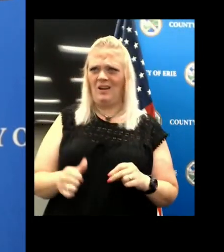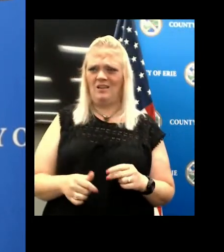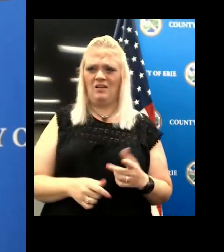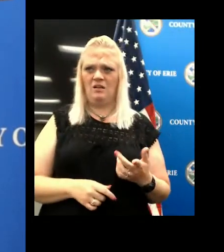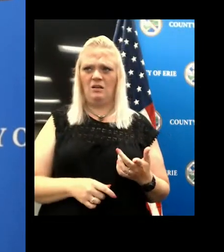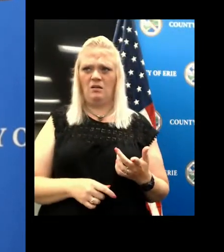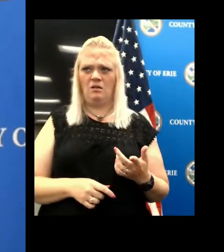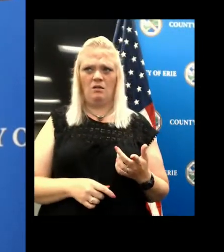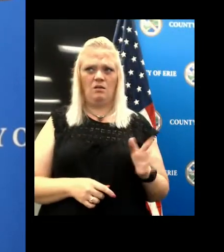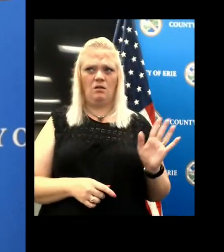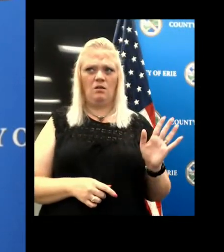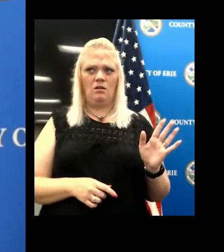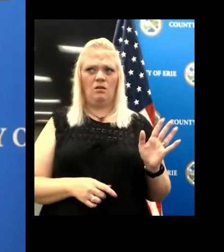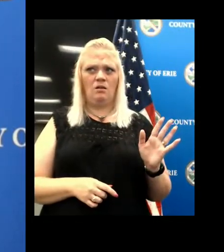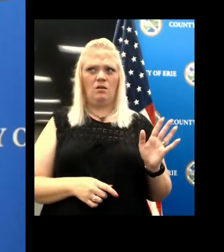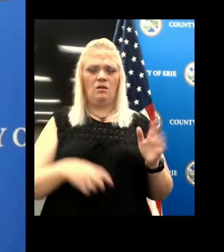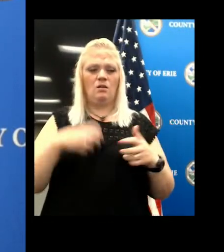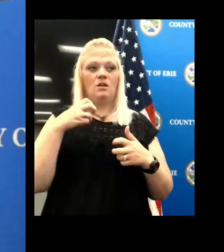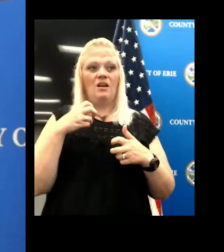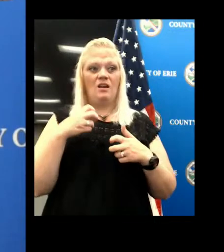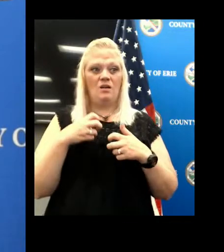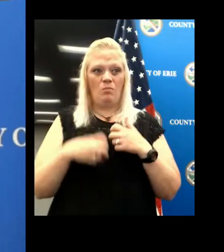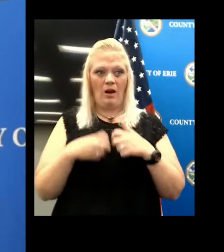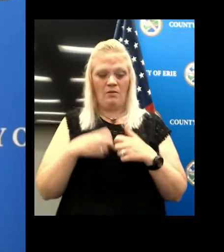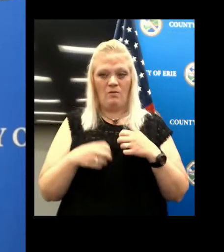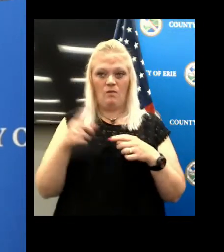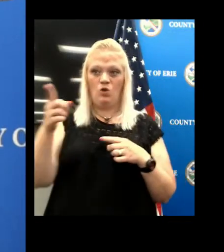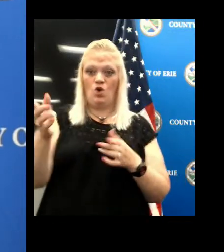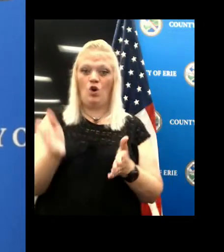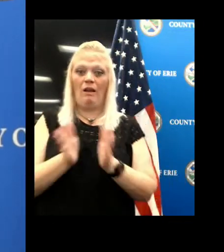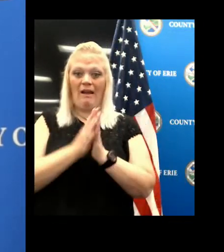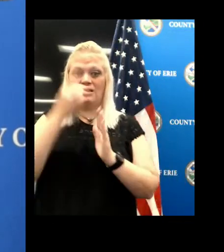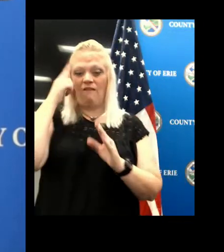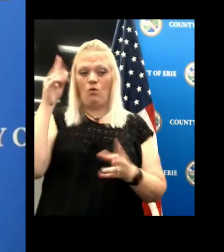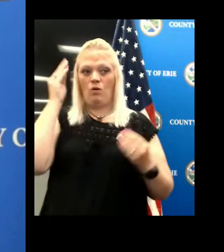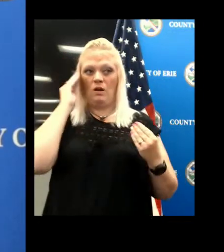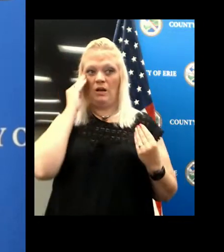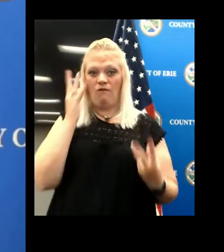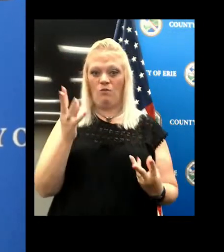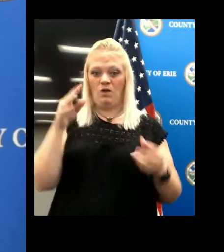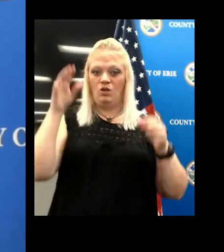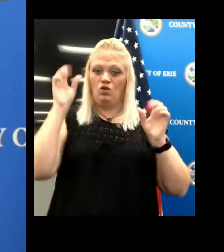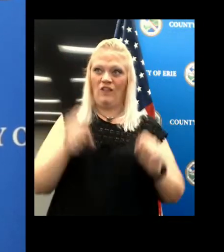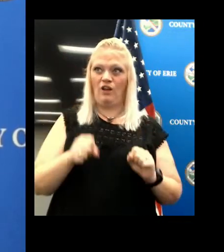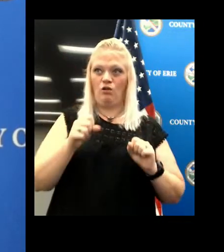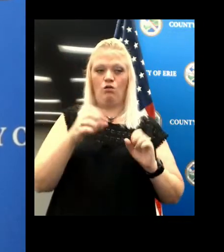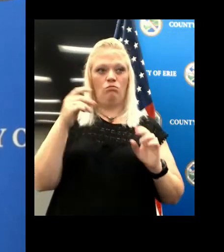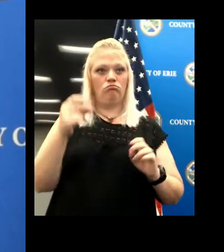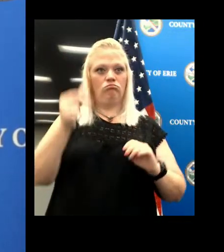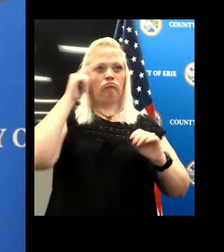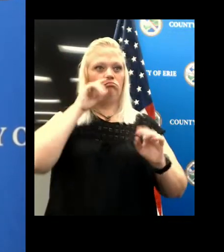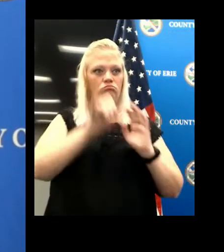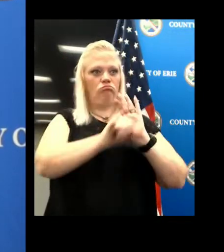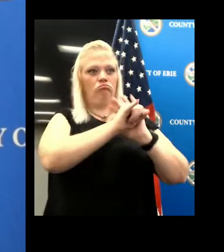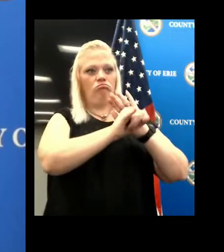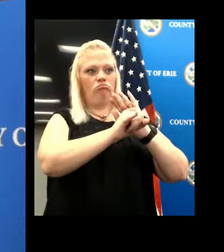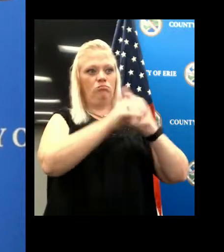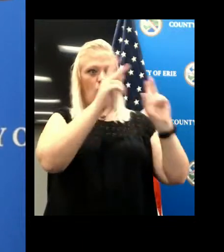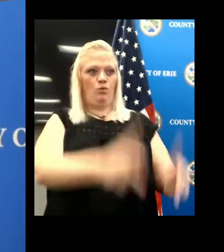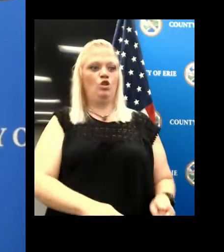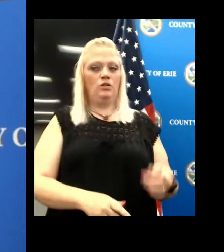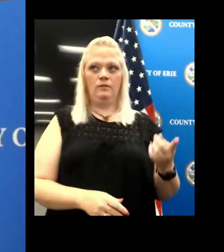individuals. No. See, the problem is what you're asking for is information that could readily identify an individual's, the